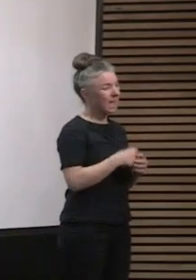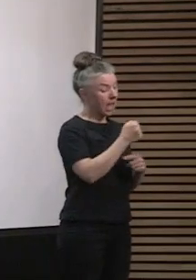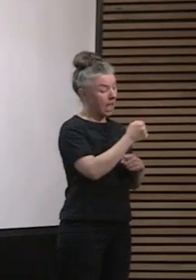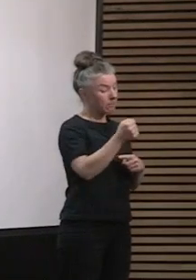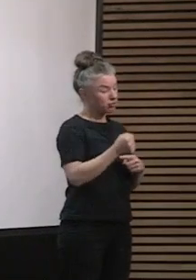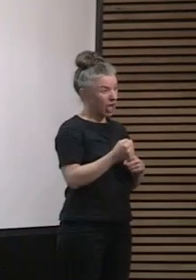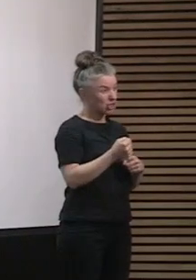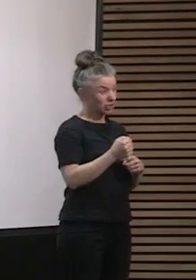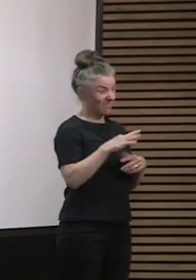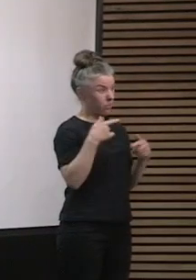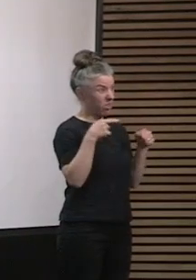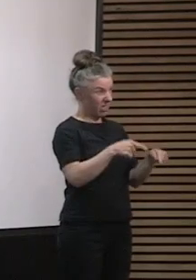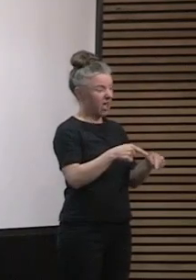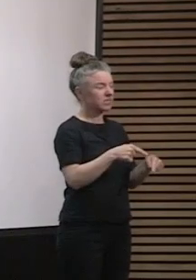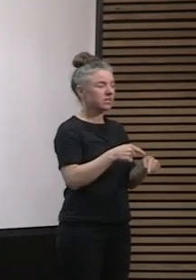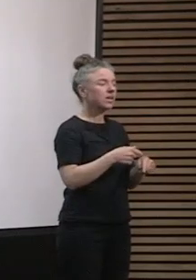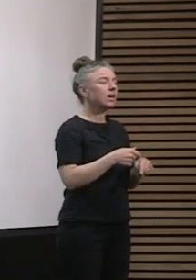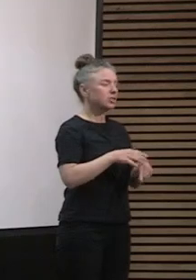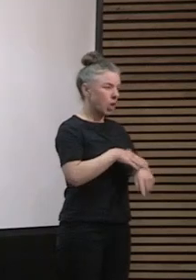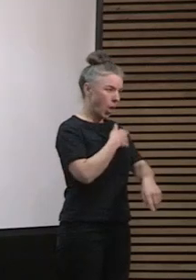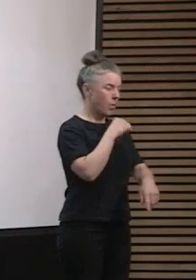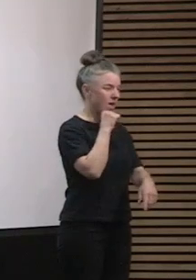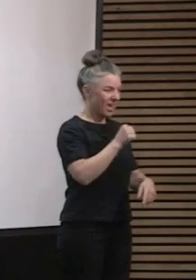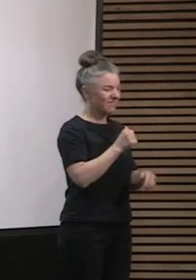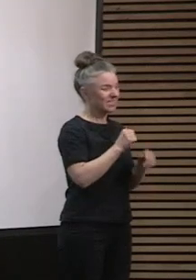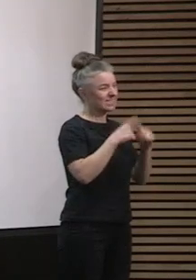slower to be able to get out the door.